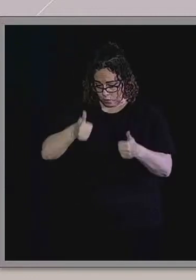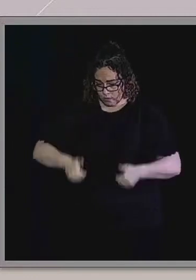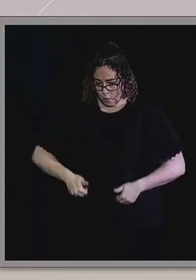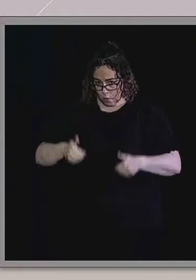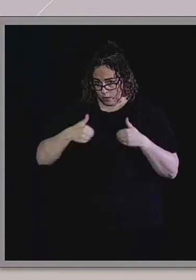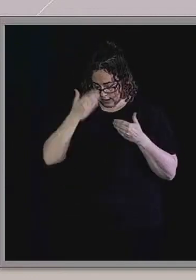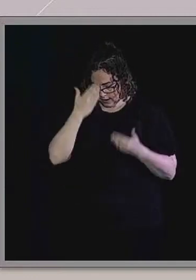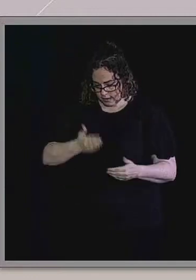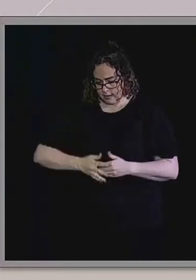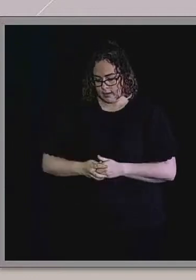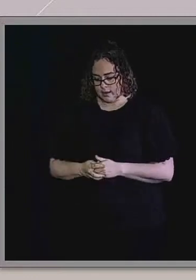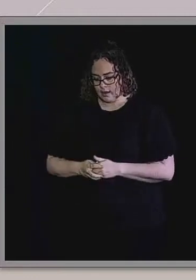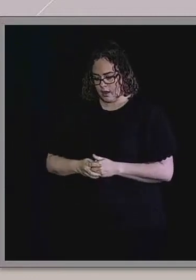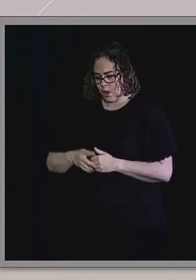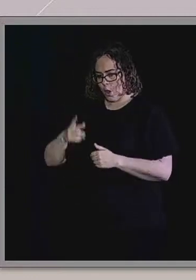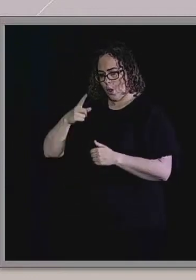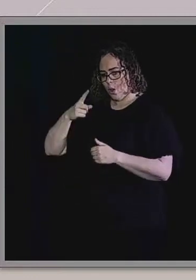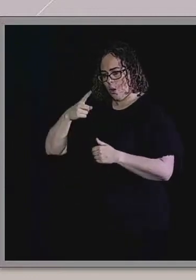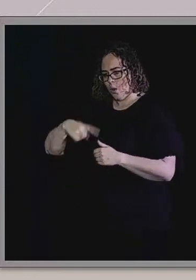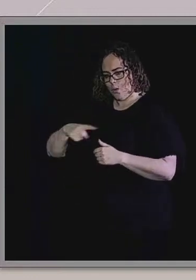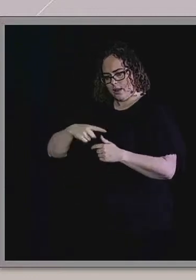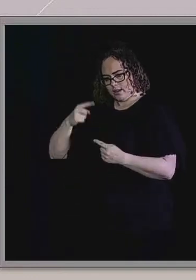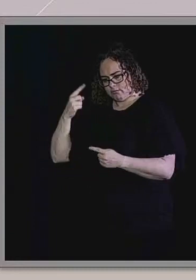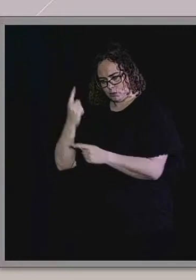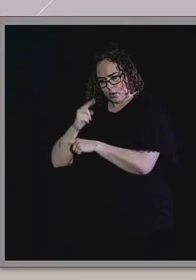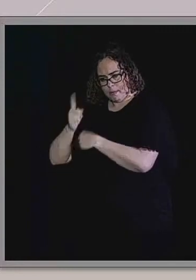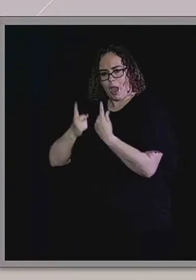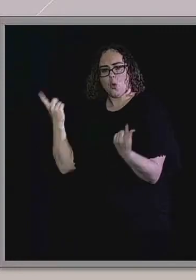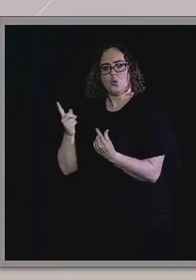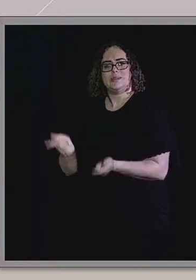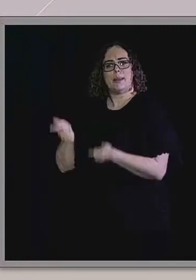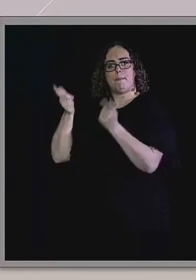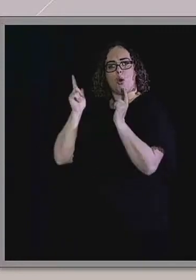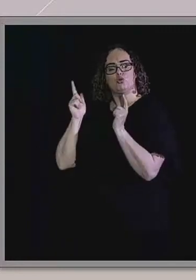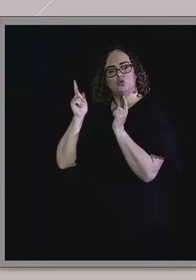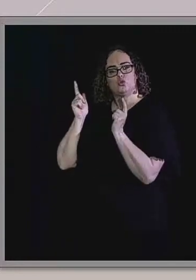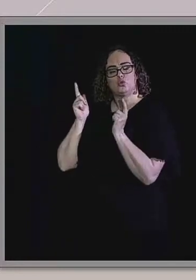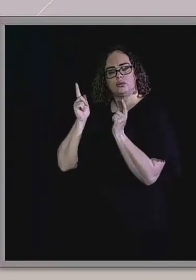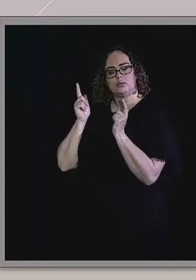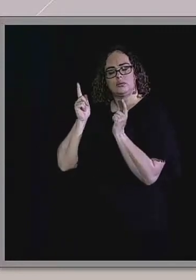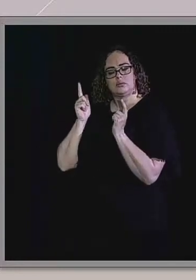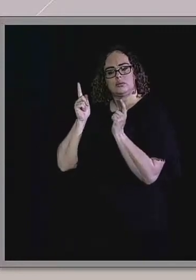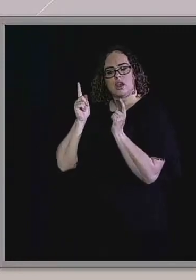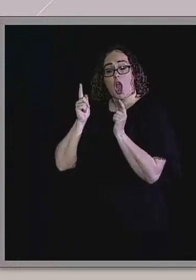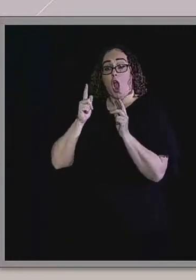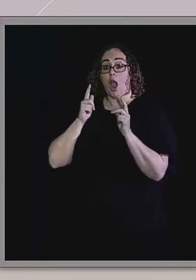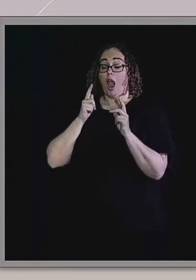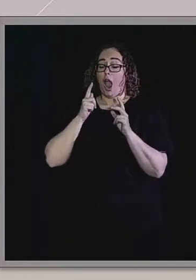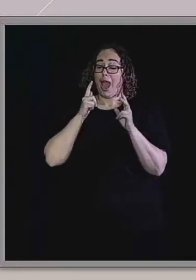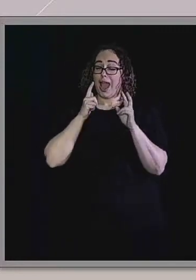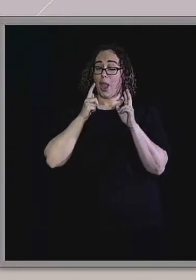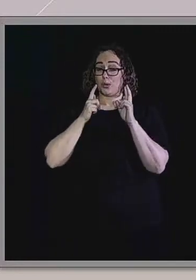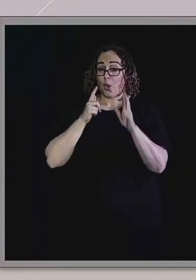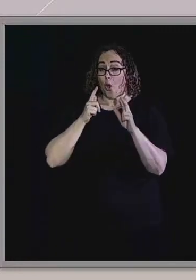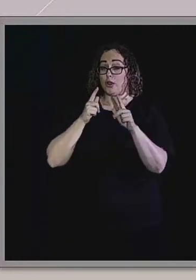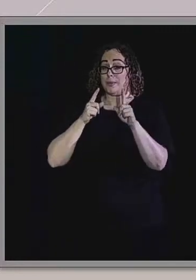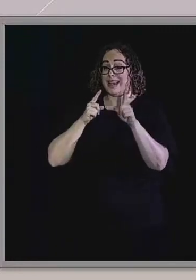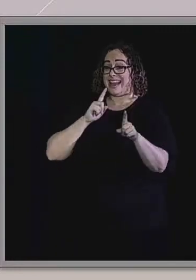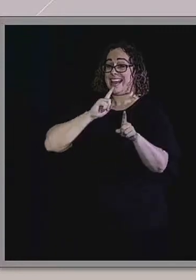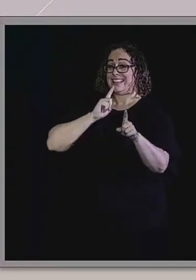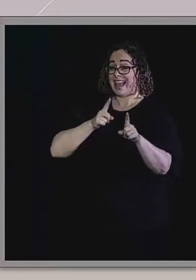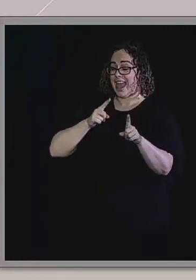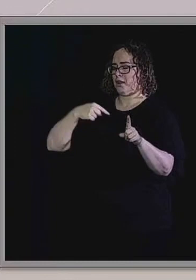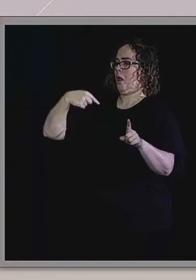about. Who's the boss? And I was hoping that he would say, well, ngamba nyambale, I'm the boss because I'm the